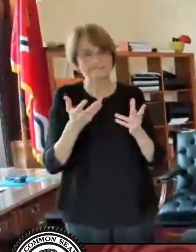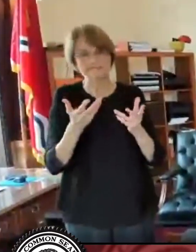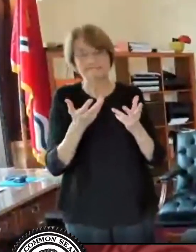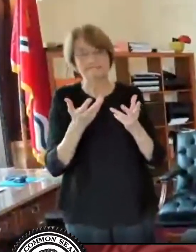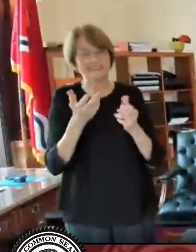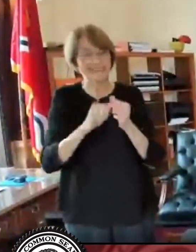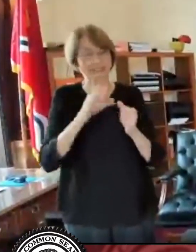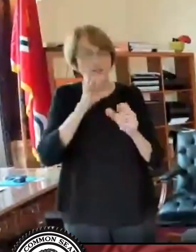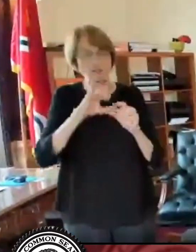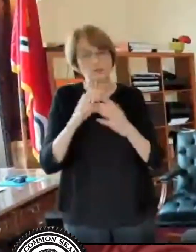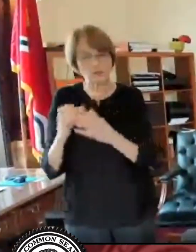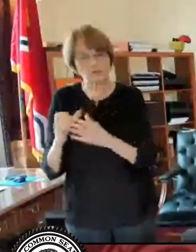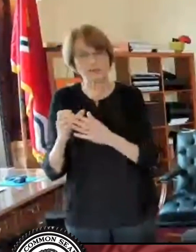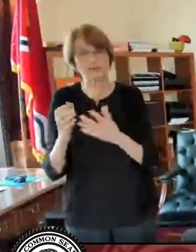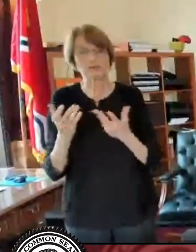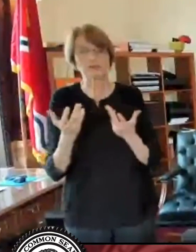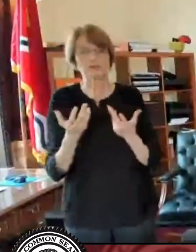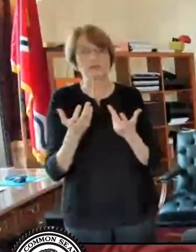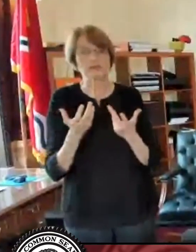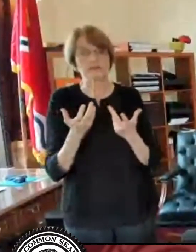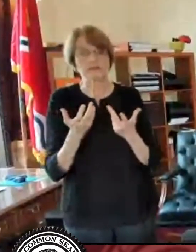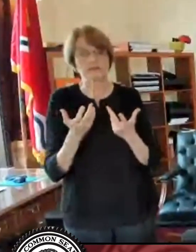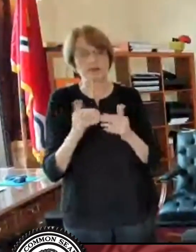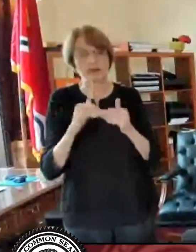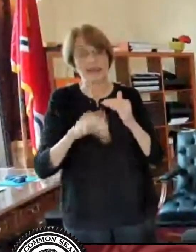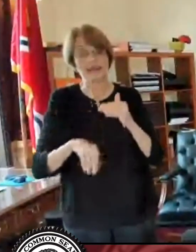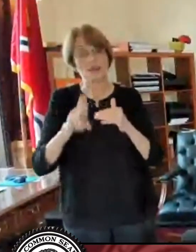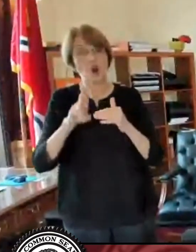are less than an R factor